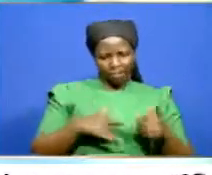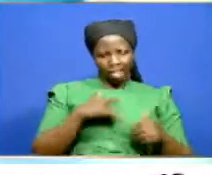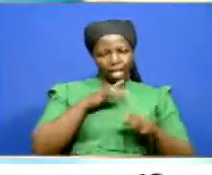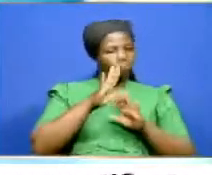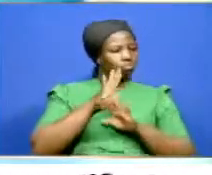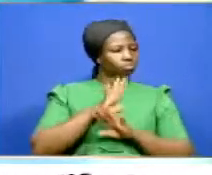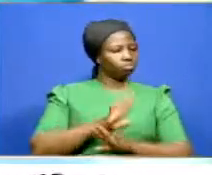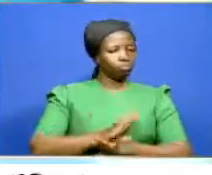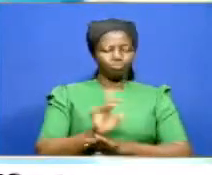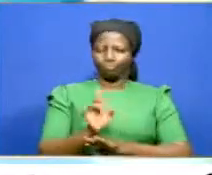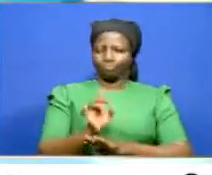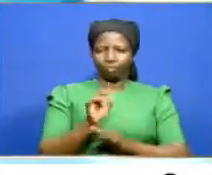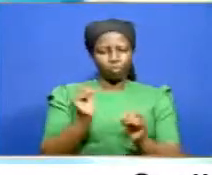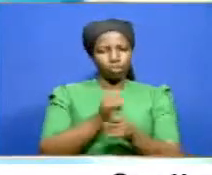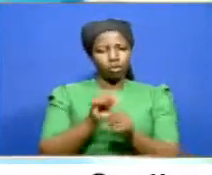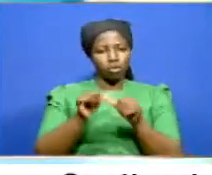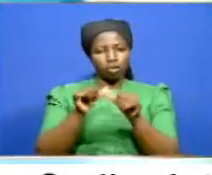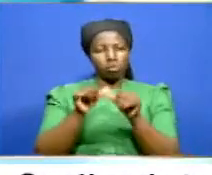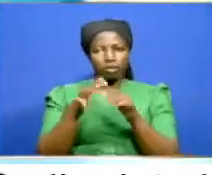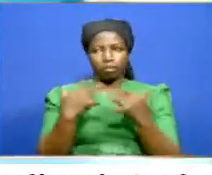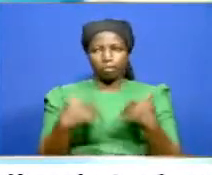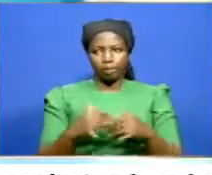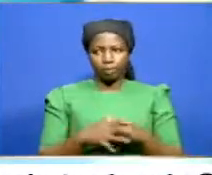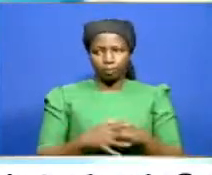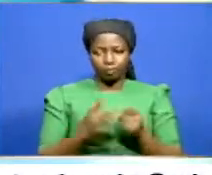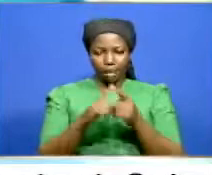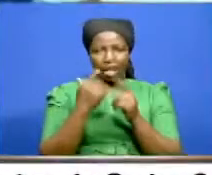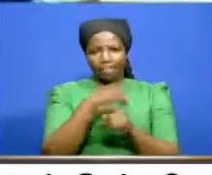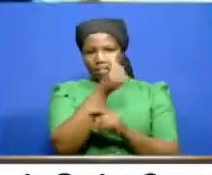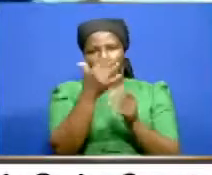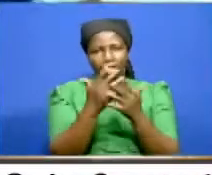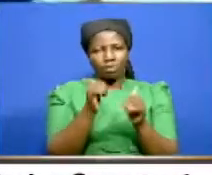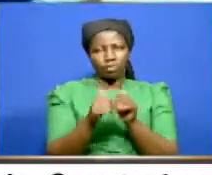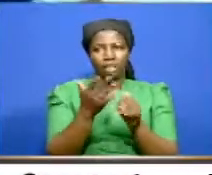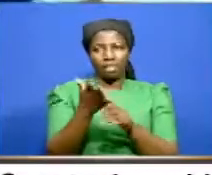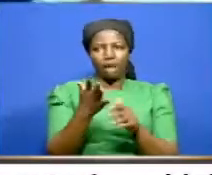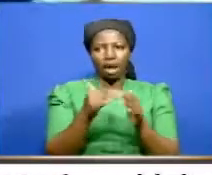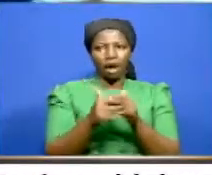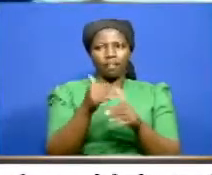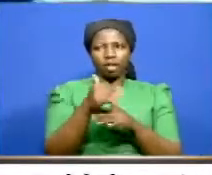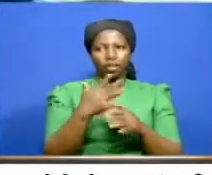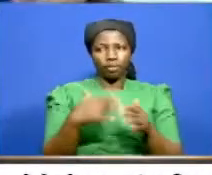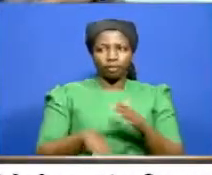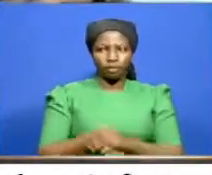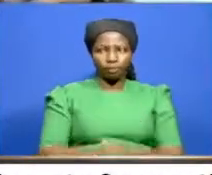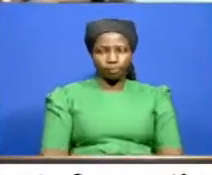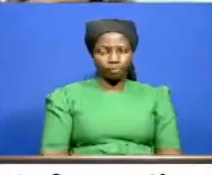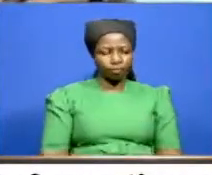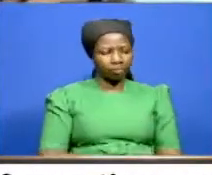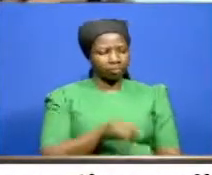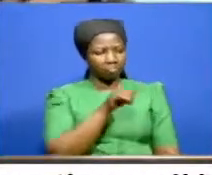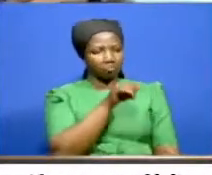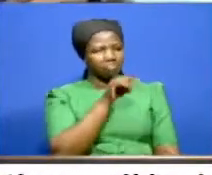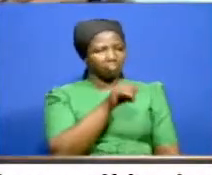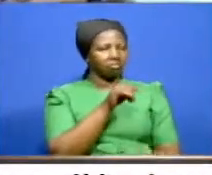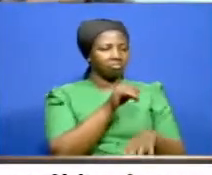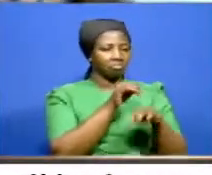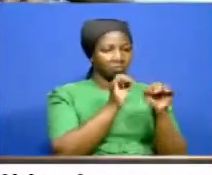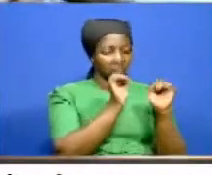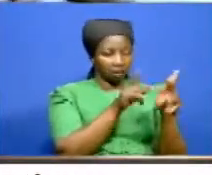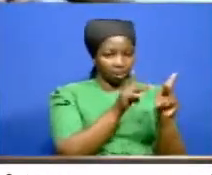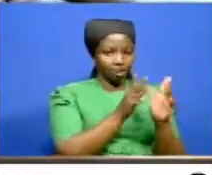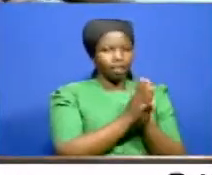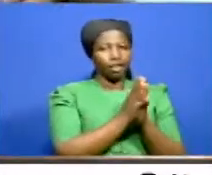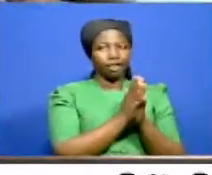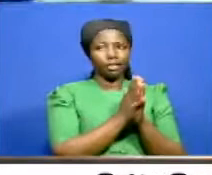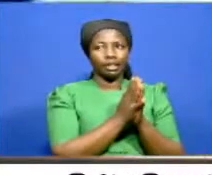exist in the next phase of life after football. Okay. Yeah. That's actually great. Thank you so much. But then